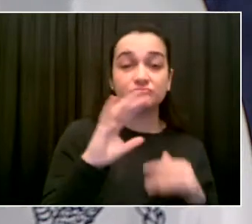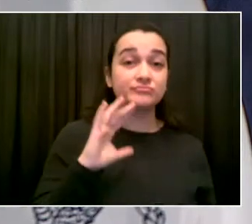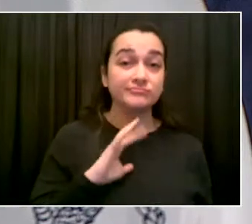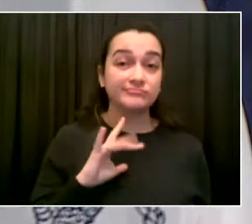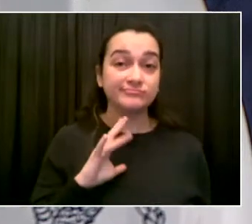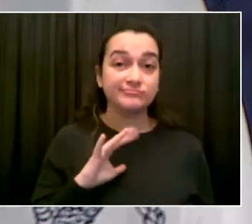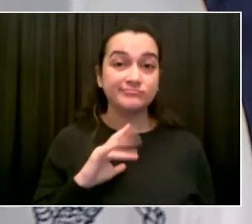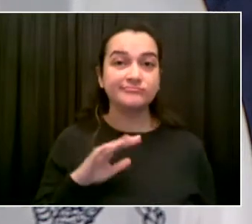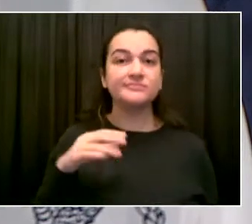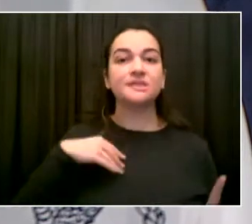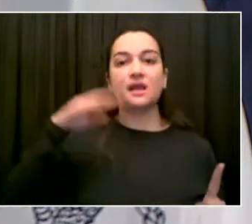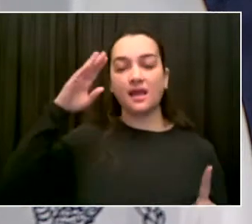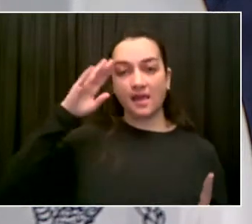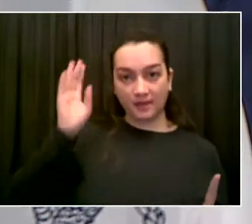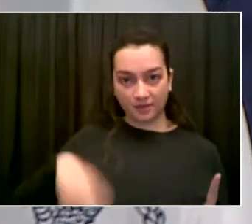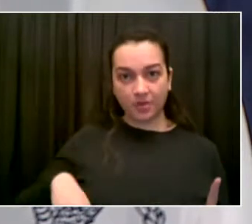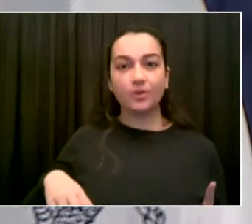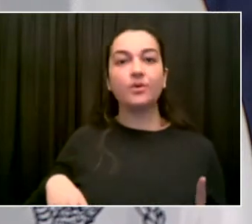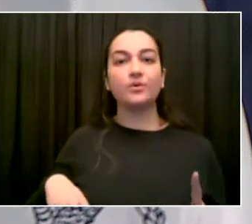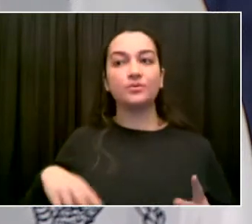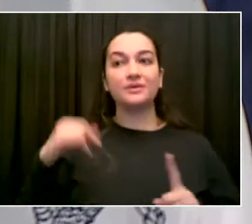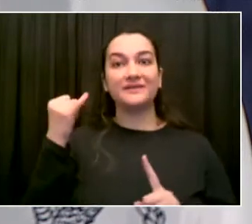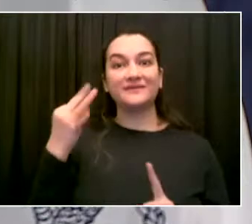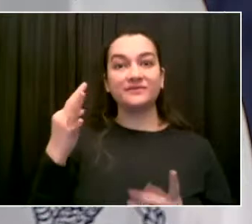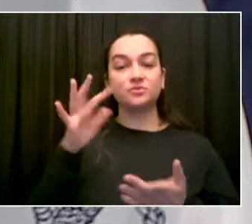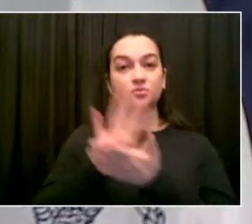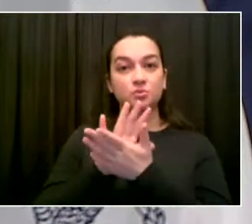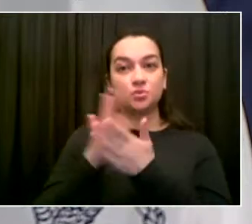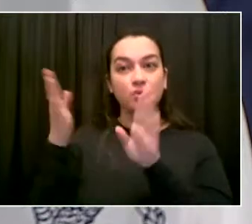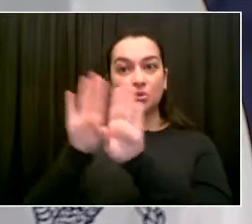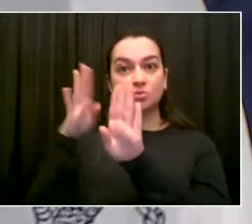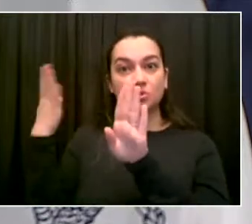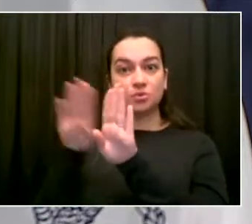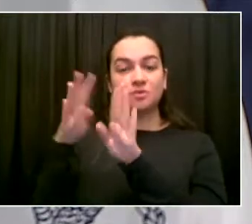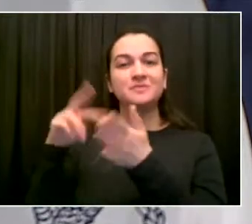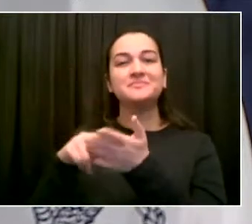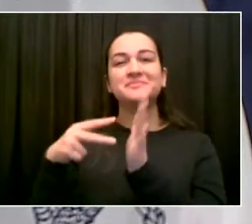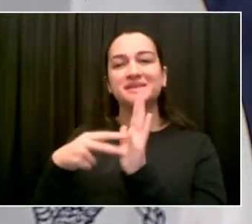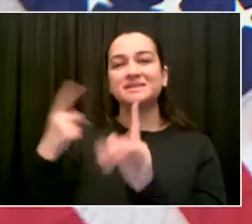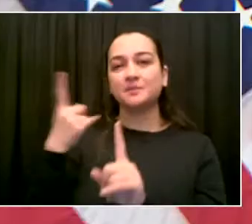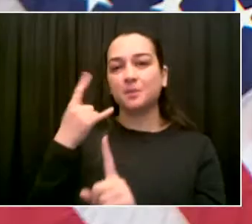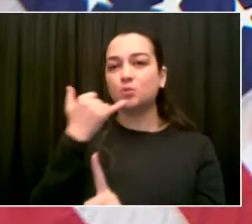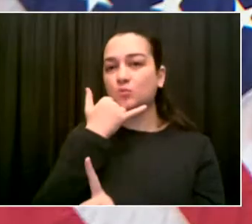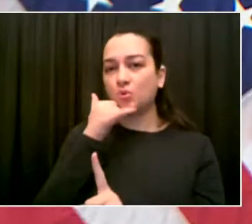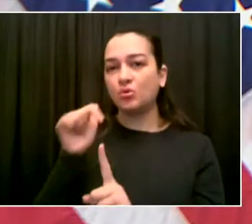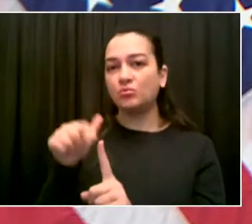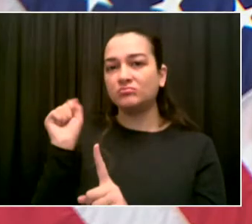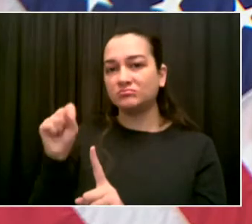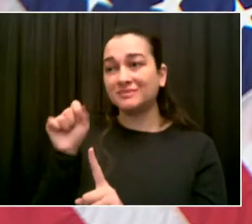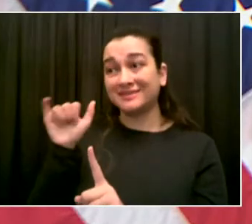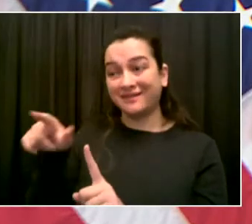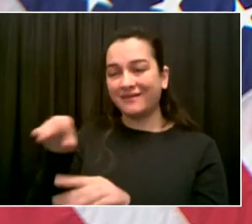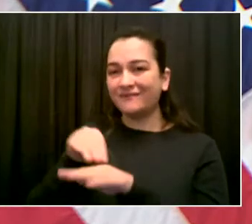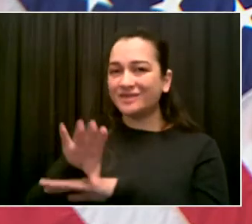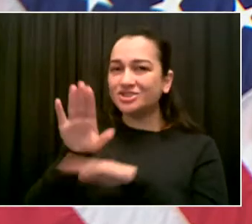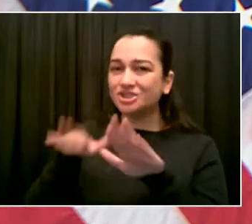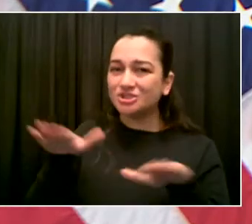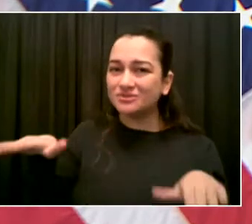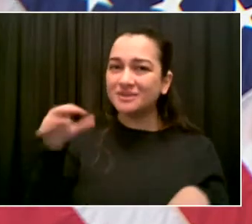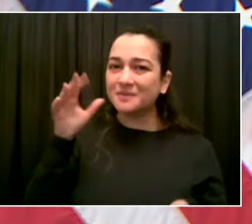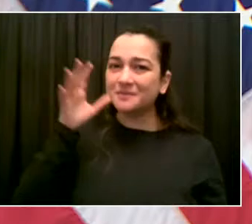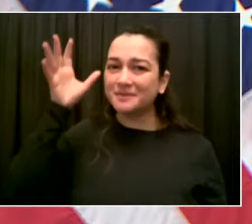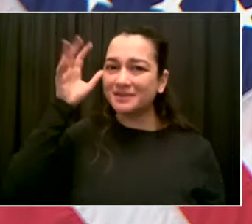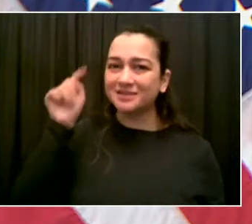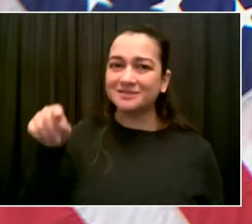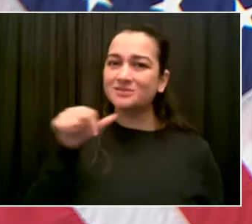have compensated when there are closures, the chancellor can speak to that. Yeah, so I'll say, first of all, the closures are public and posted on our website. And